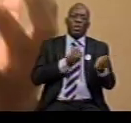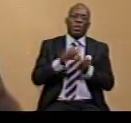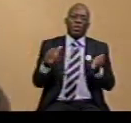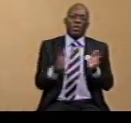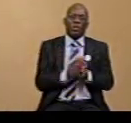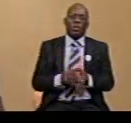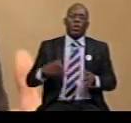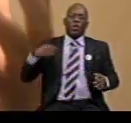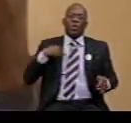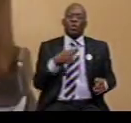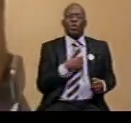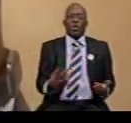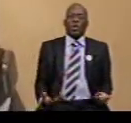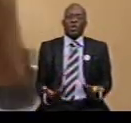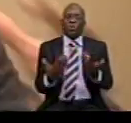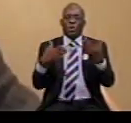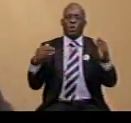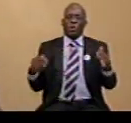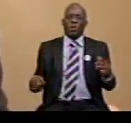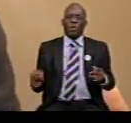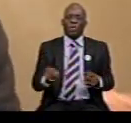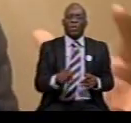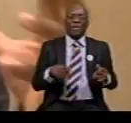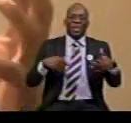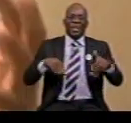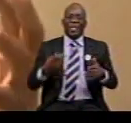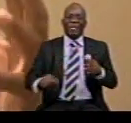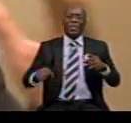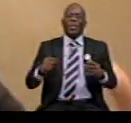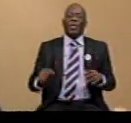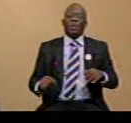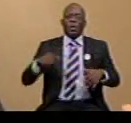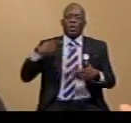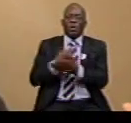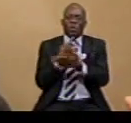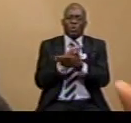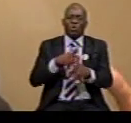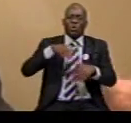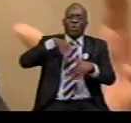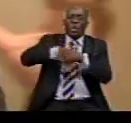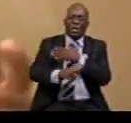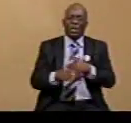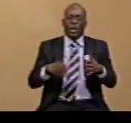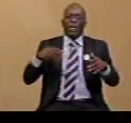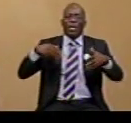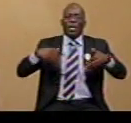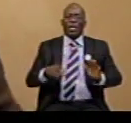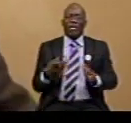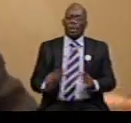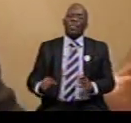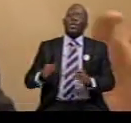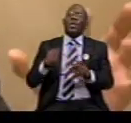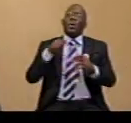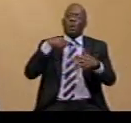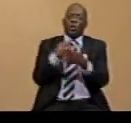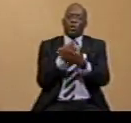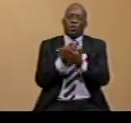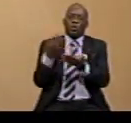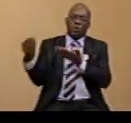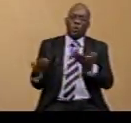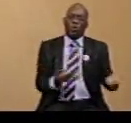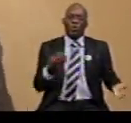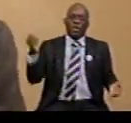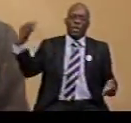lifted up. Let the gospel penetrate. Let the gospel bring life. Let the gospel bring true freedom in the name